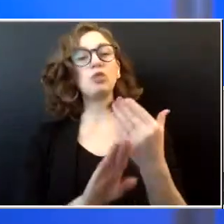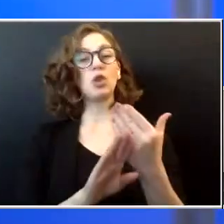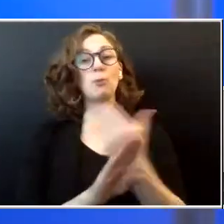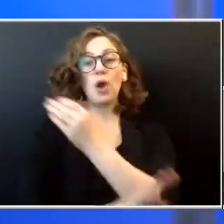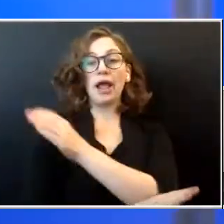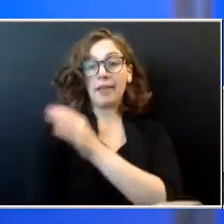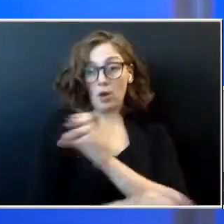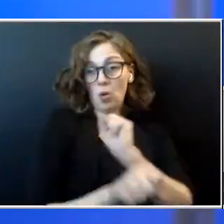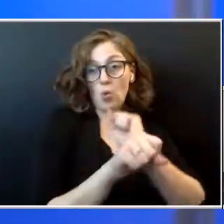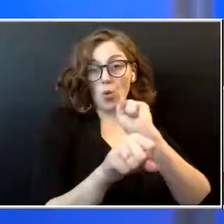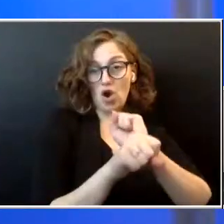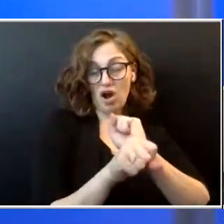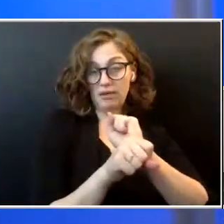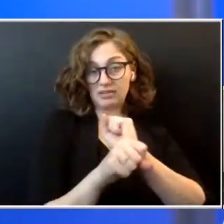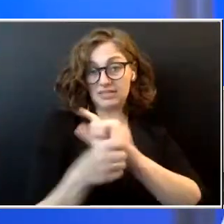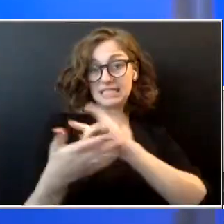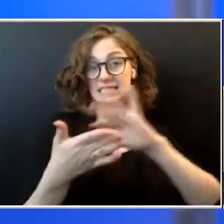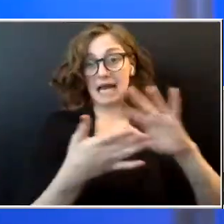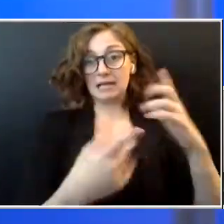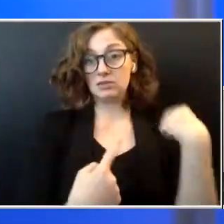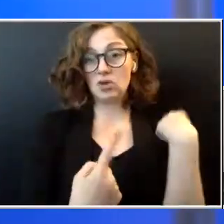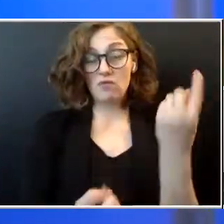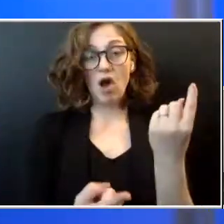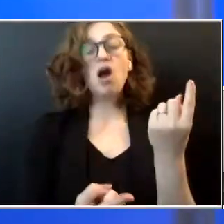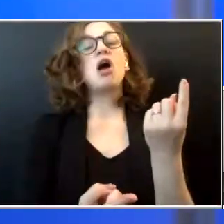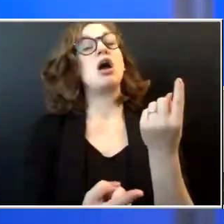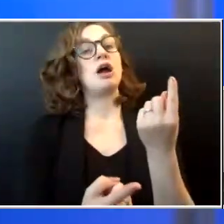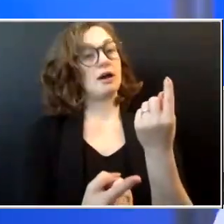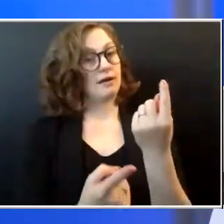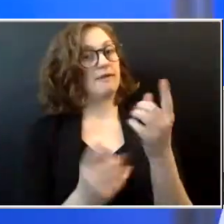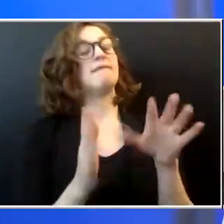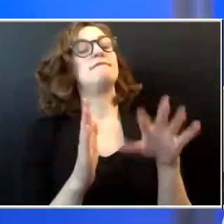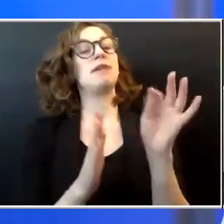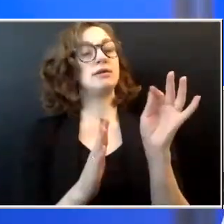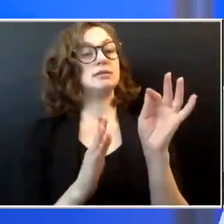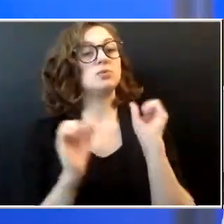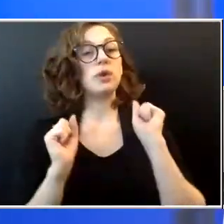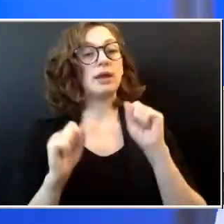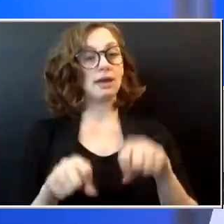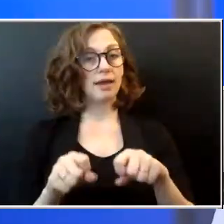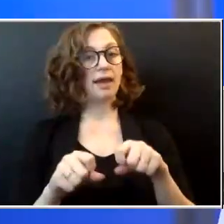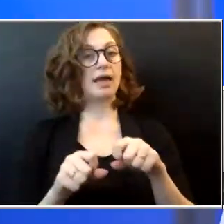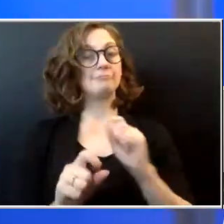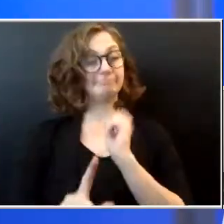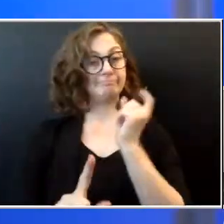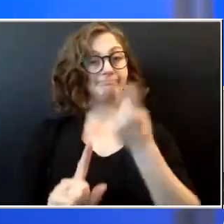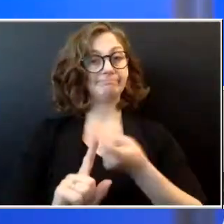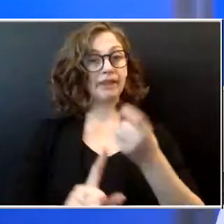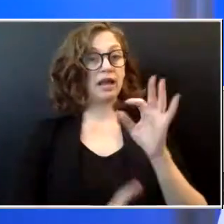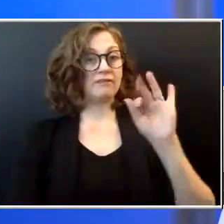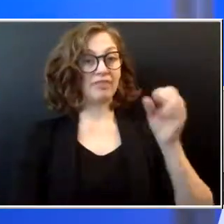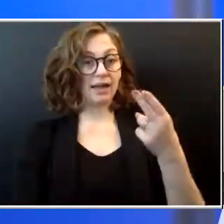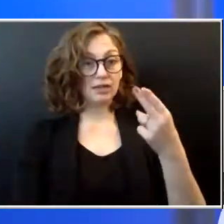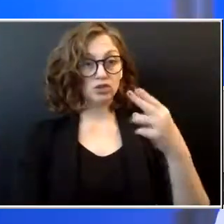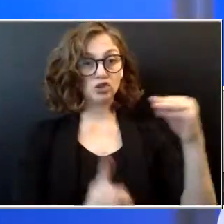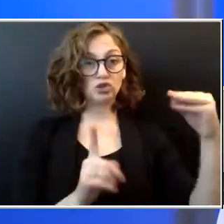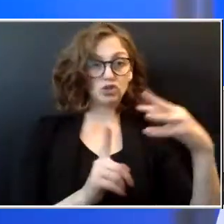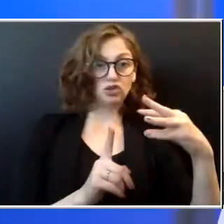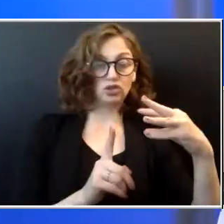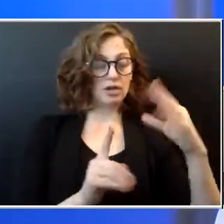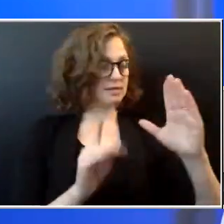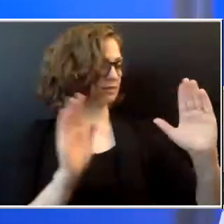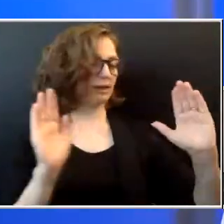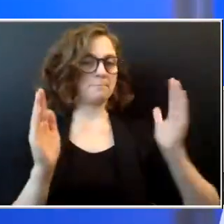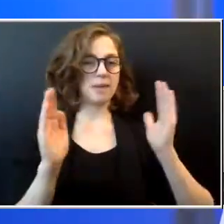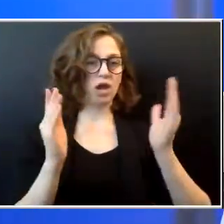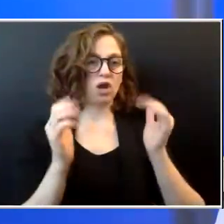so far seems to suggest that you can actually deliver this, flash radiotherapy. And when you compare it against,